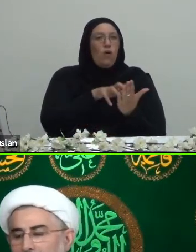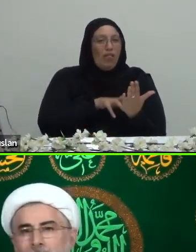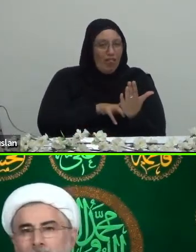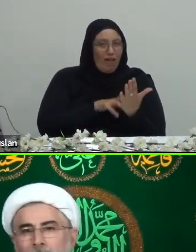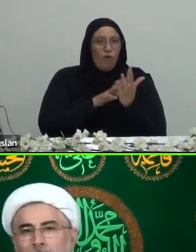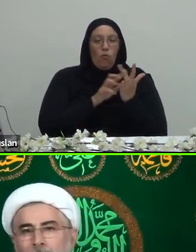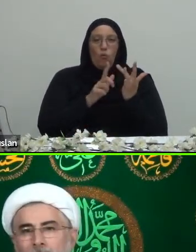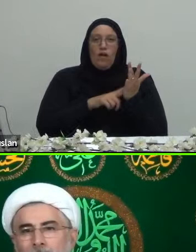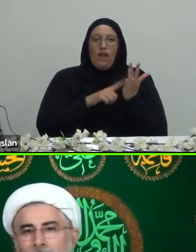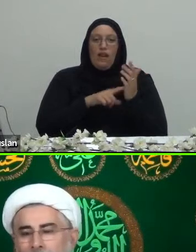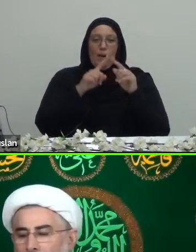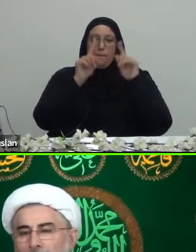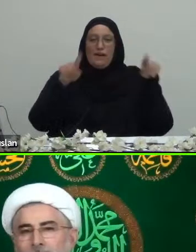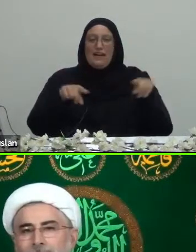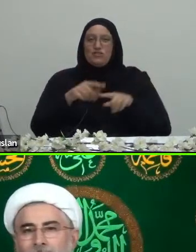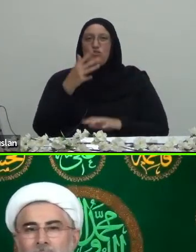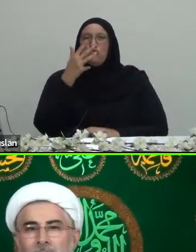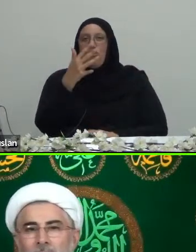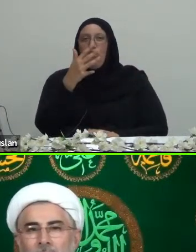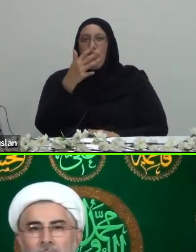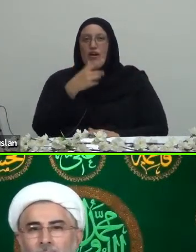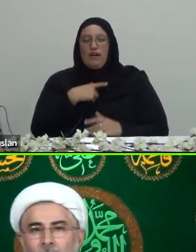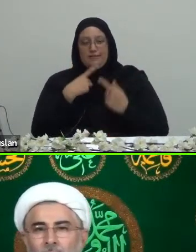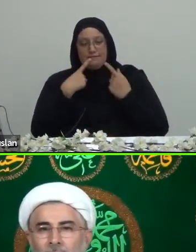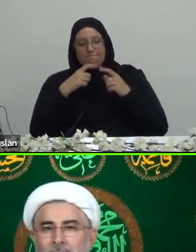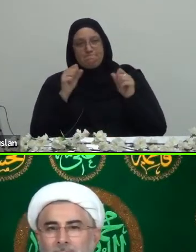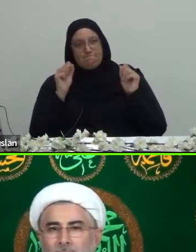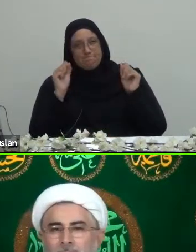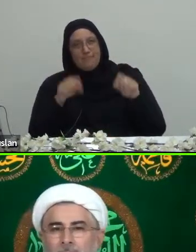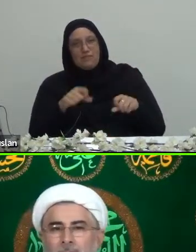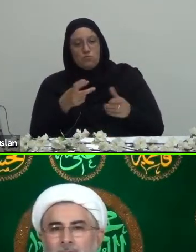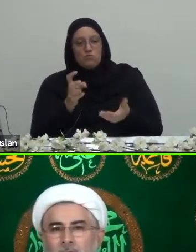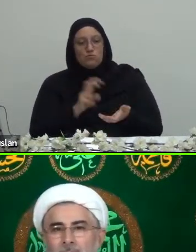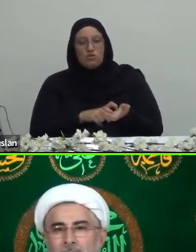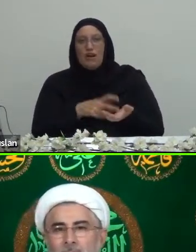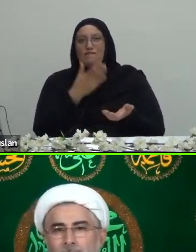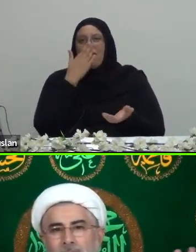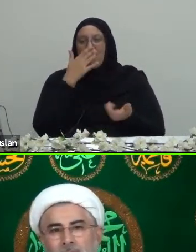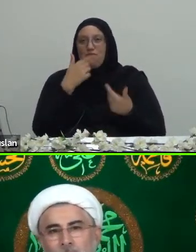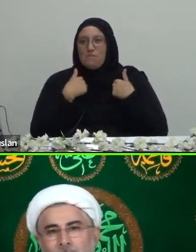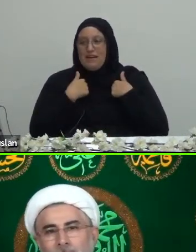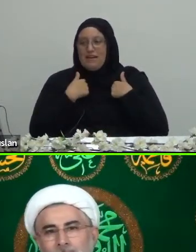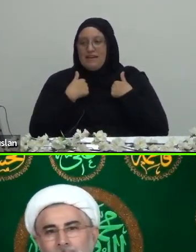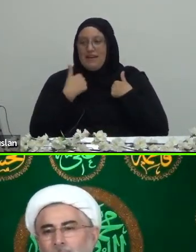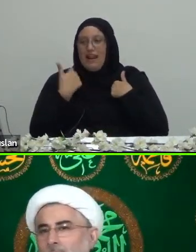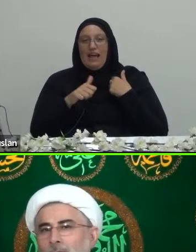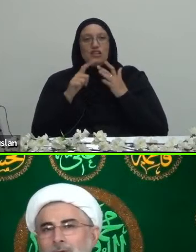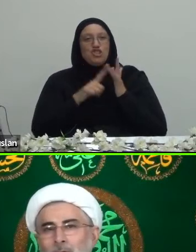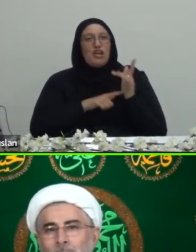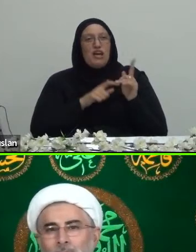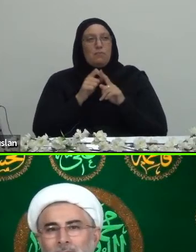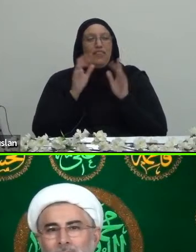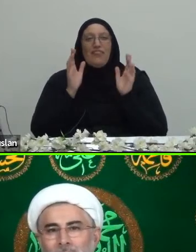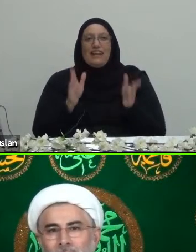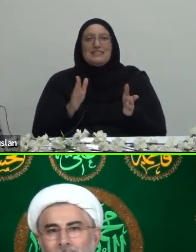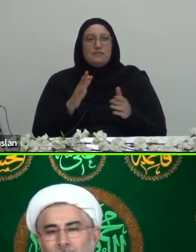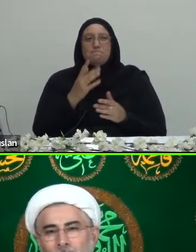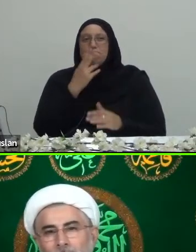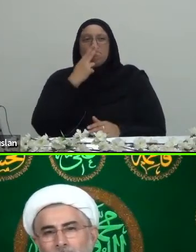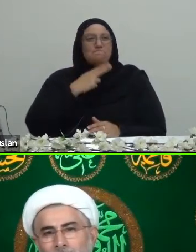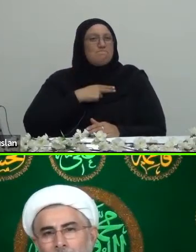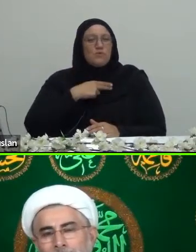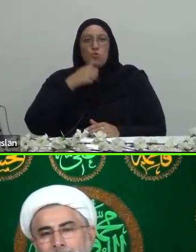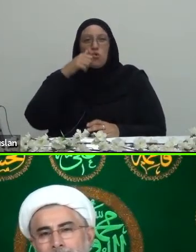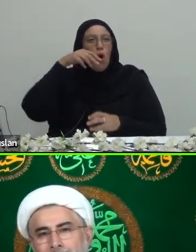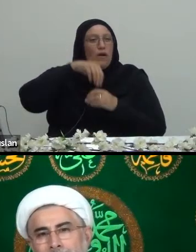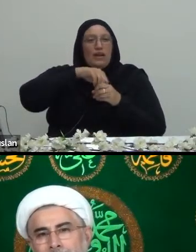I testify, and I write that, yes, he signed in front of me as like a justice of peace. That's all about it. I don't need to know about the contents of your